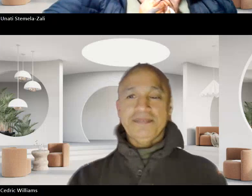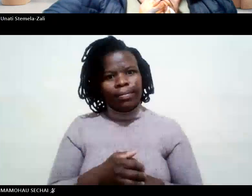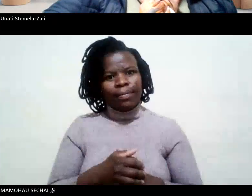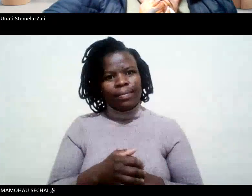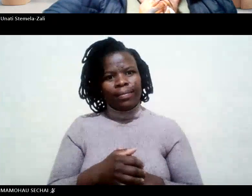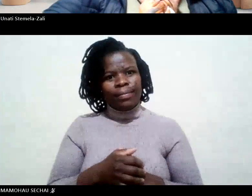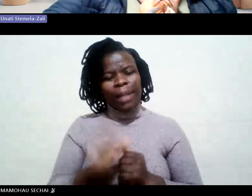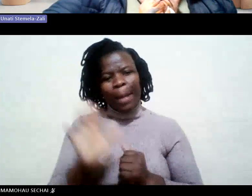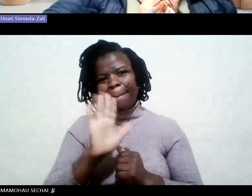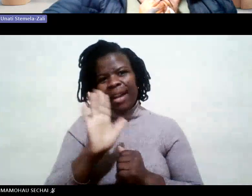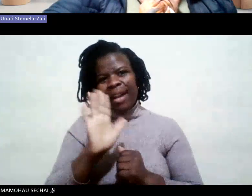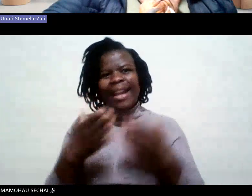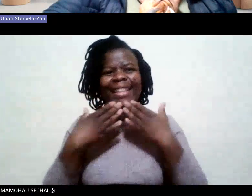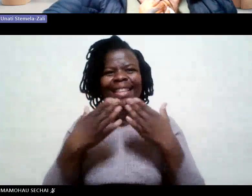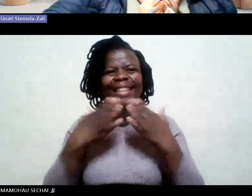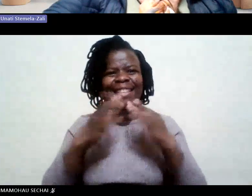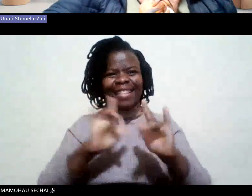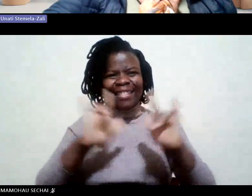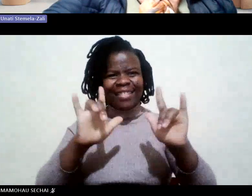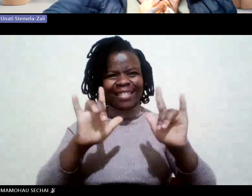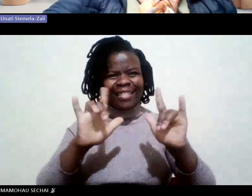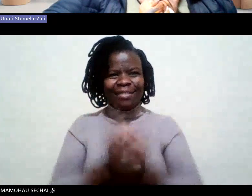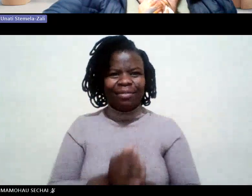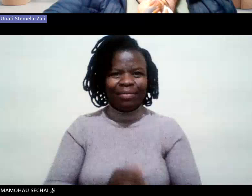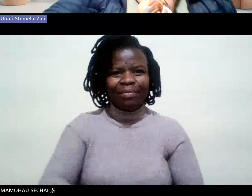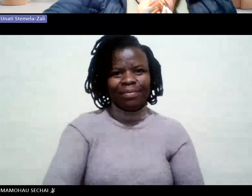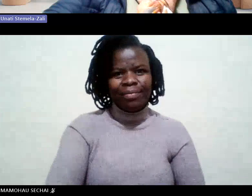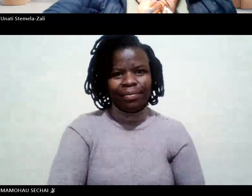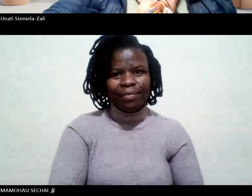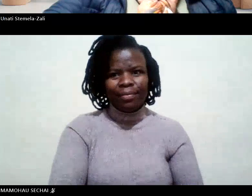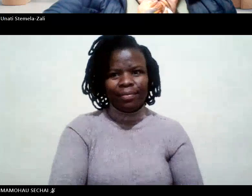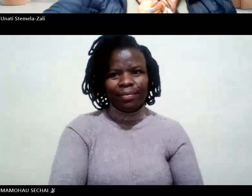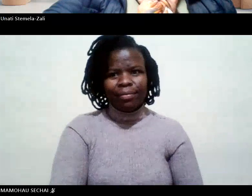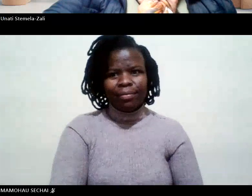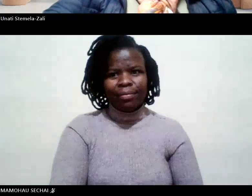Bye. Bye. Masabata, do you want? Oh,